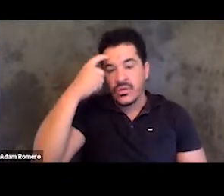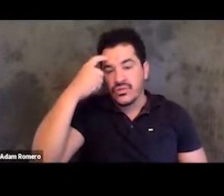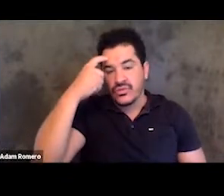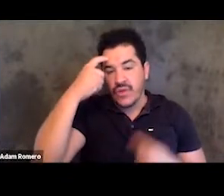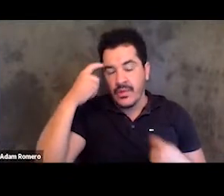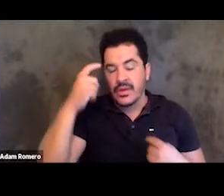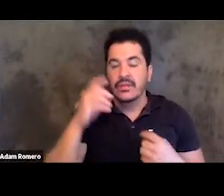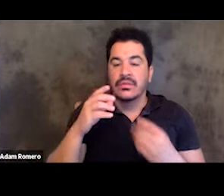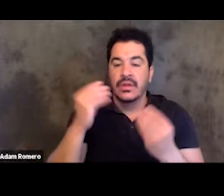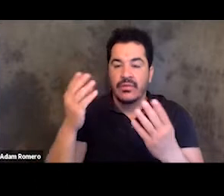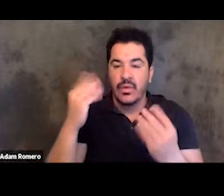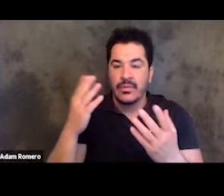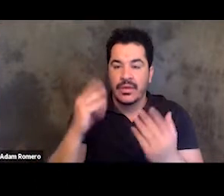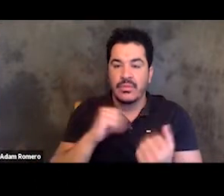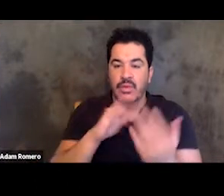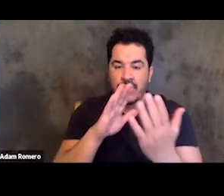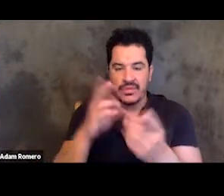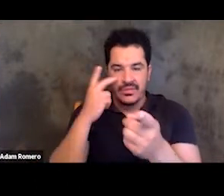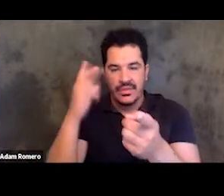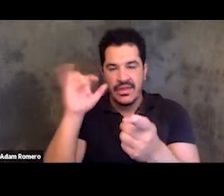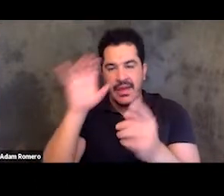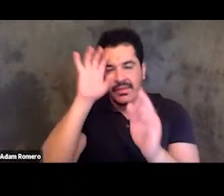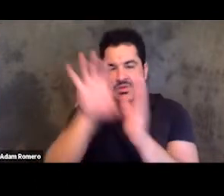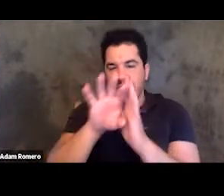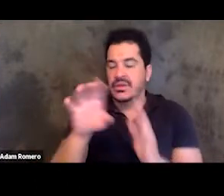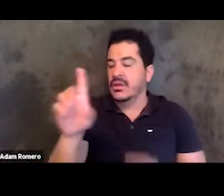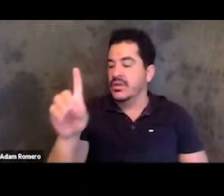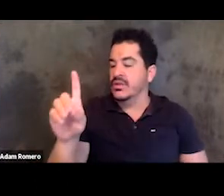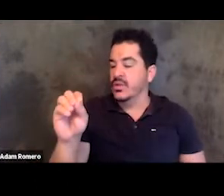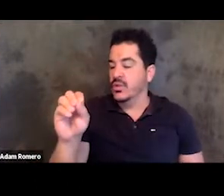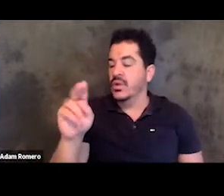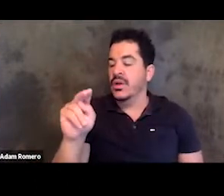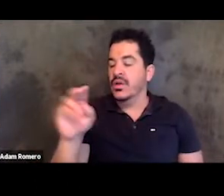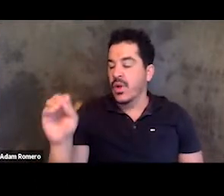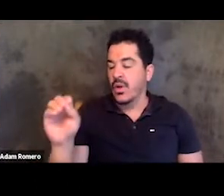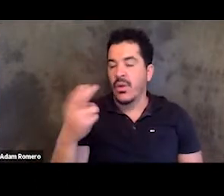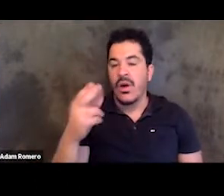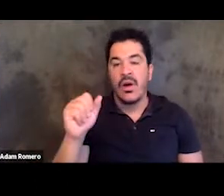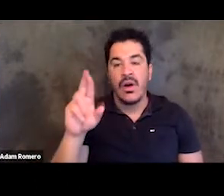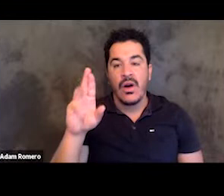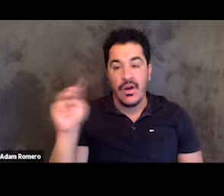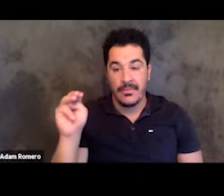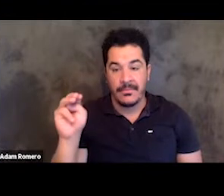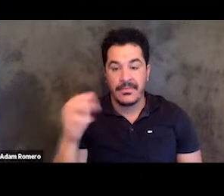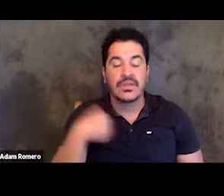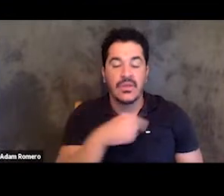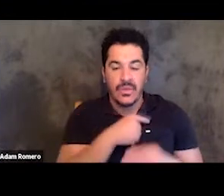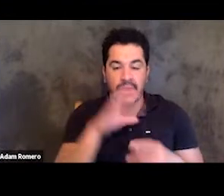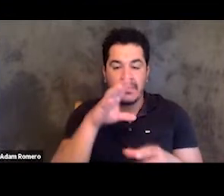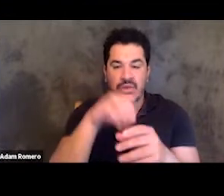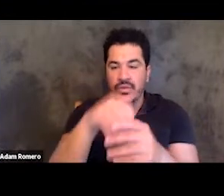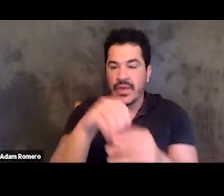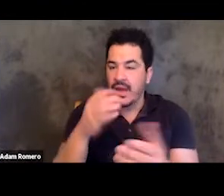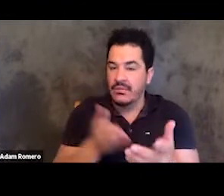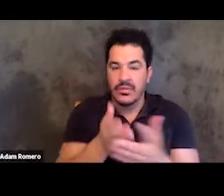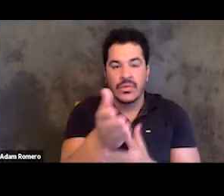you'll see I have this do no harm icon, and we've included that throughout the toolkit. So while we do talk about good practices right